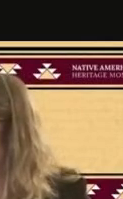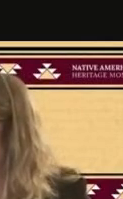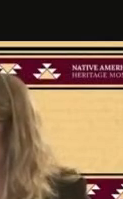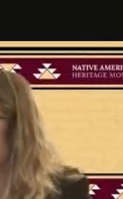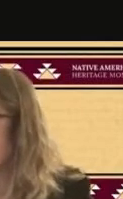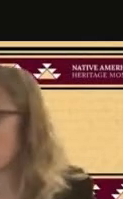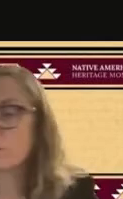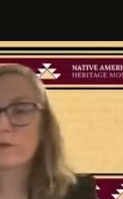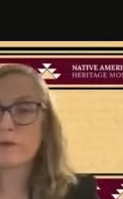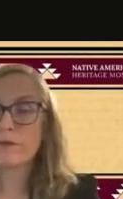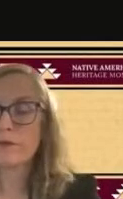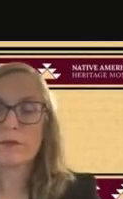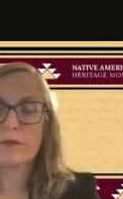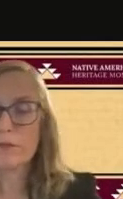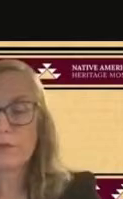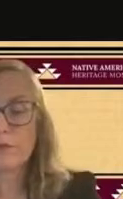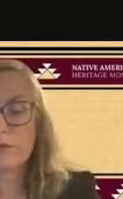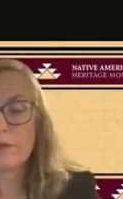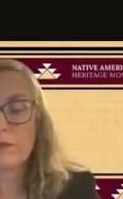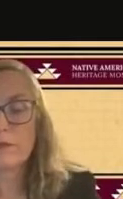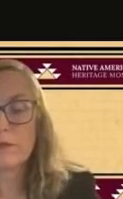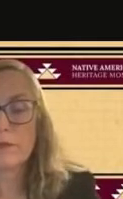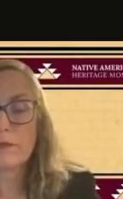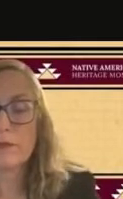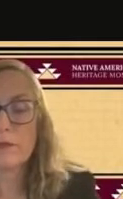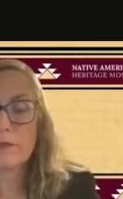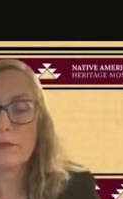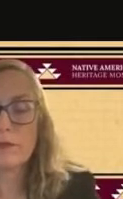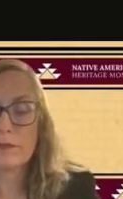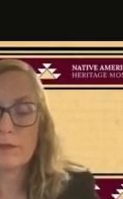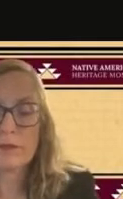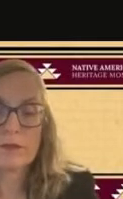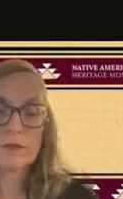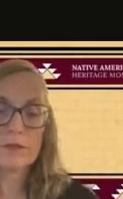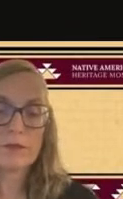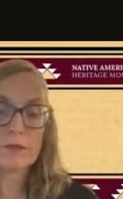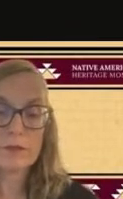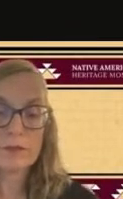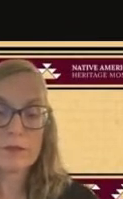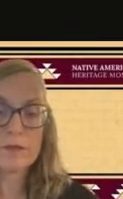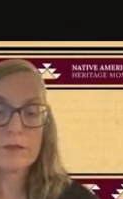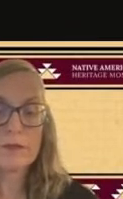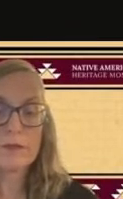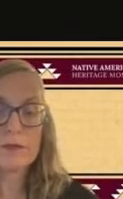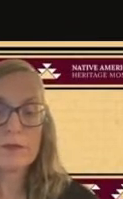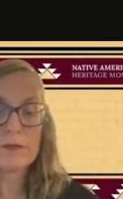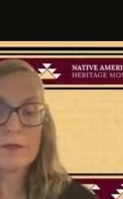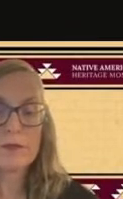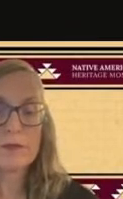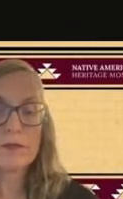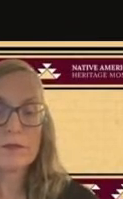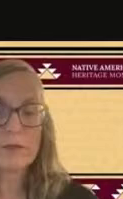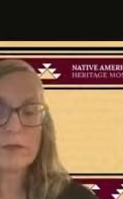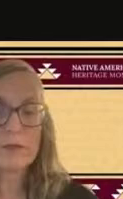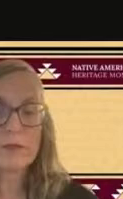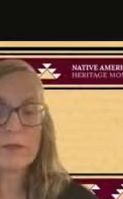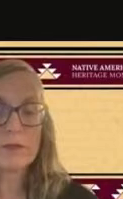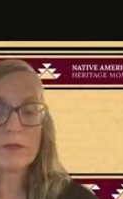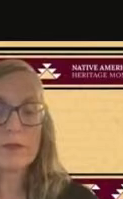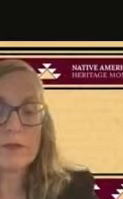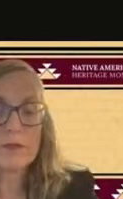want to see any other changes. 1 responder for each of the following said, someone who is more focused